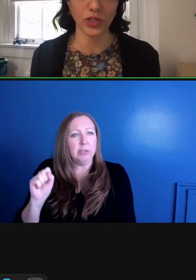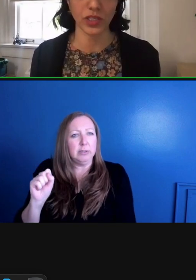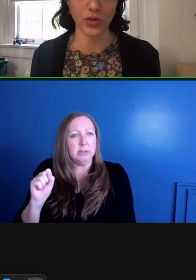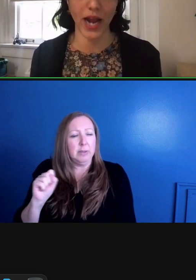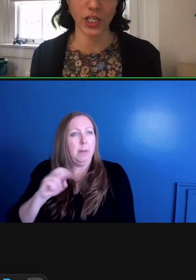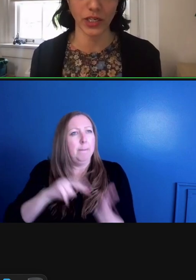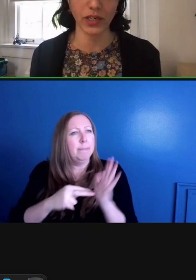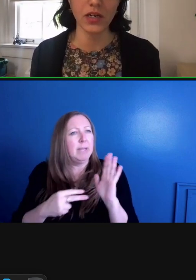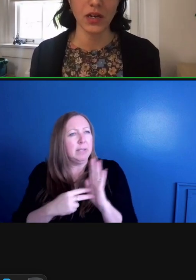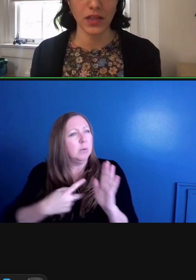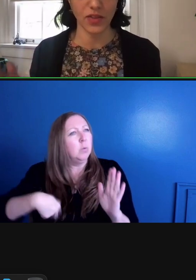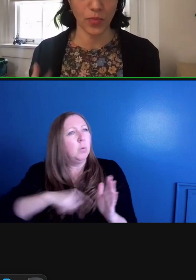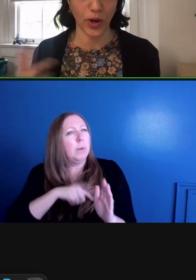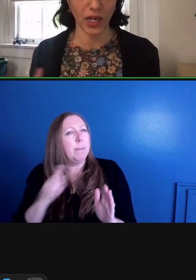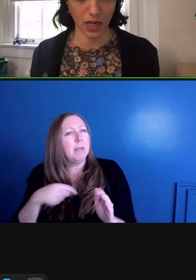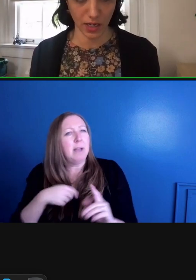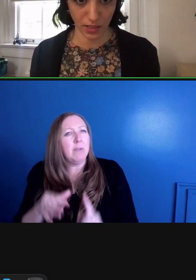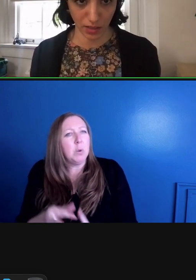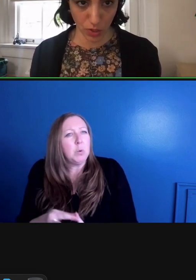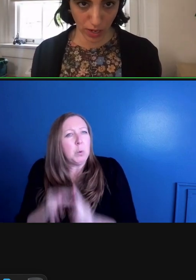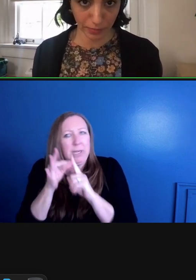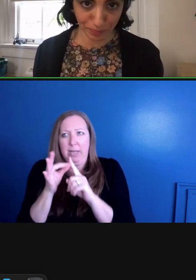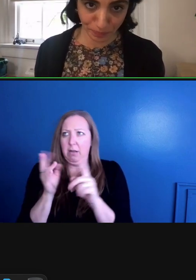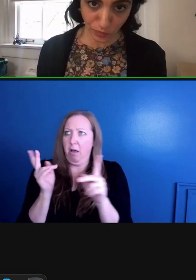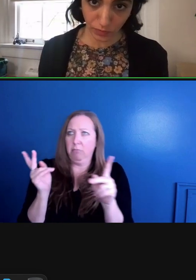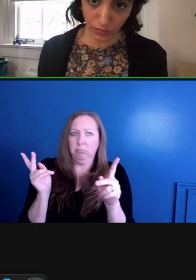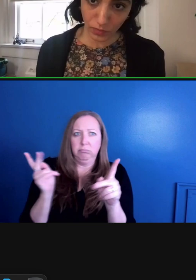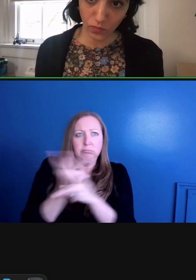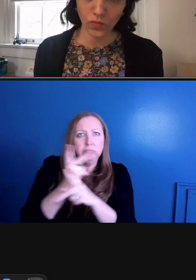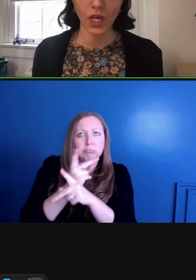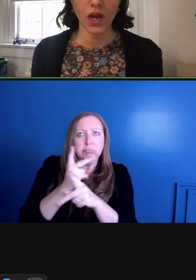of a social interaction that the brain is computing.